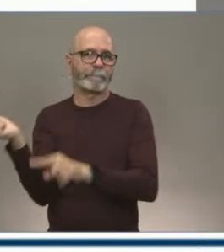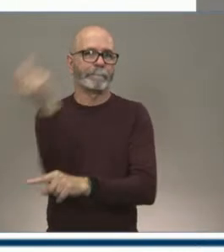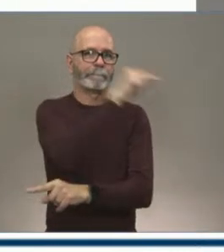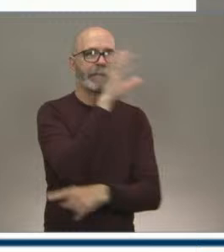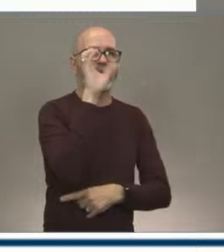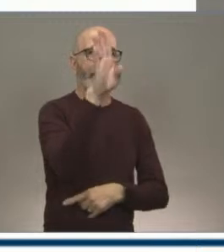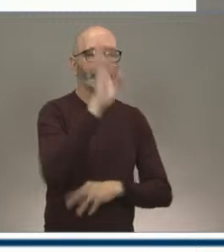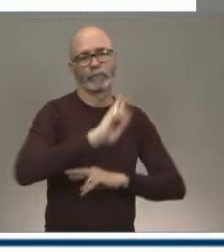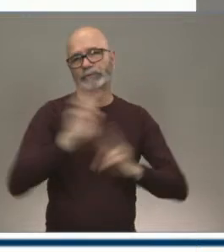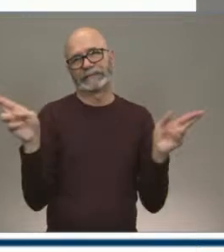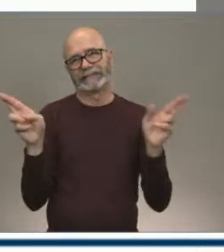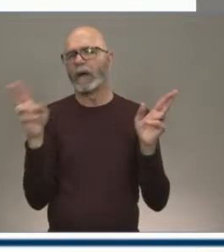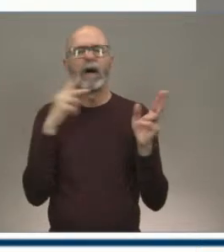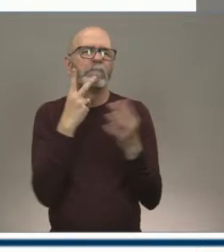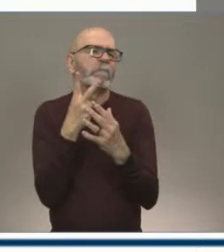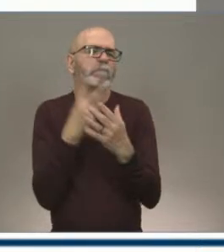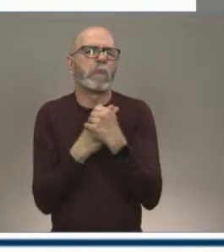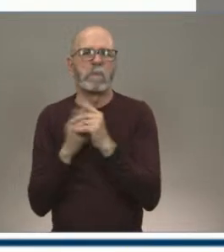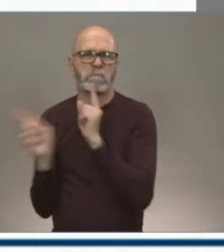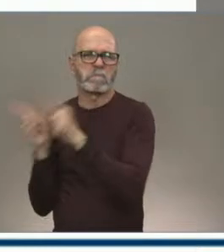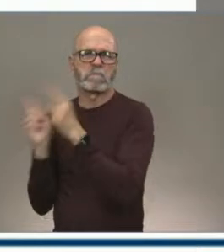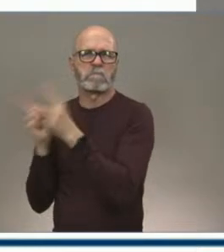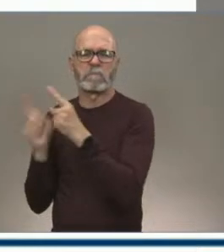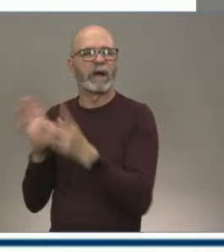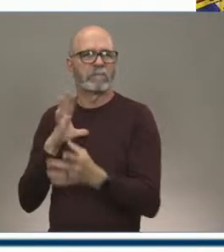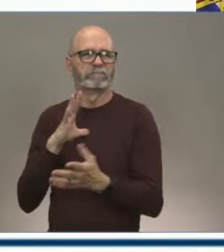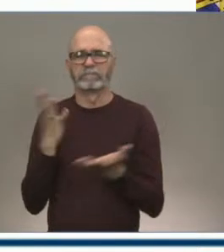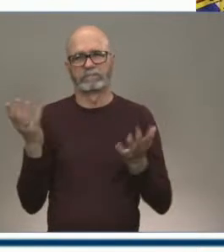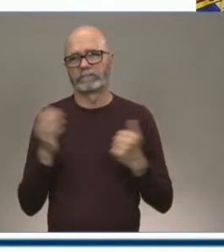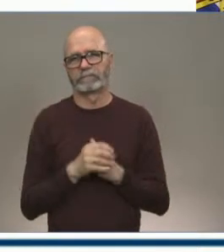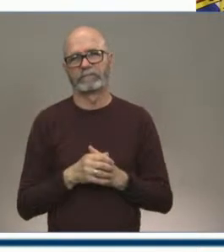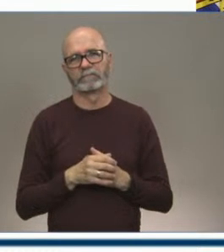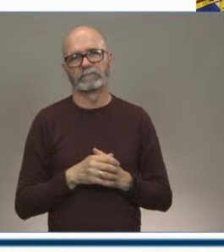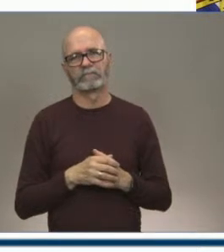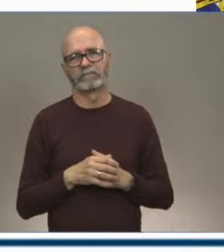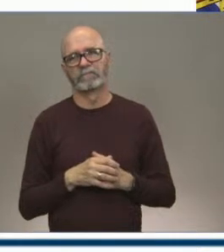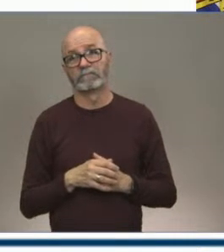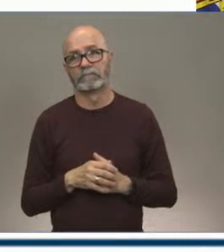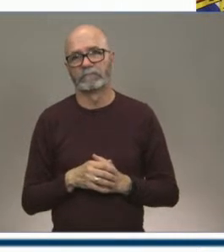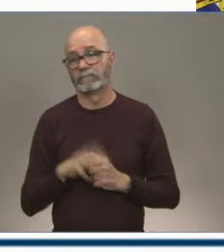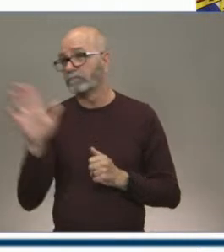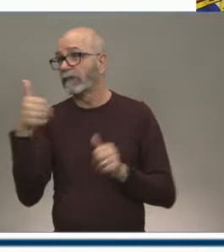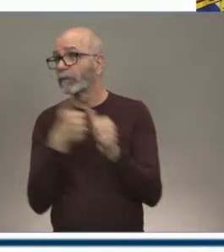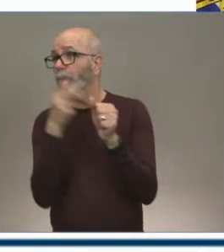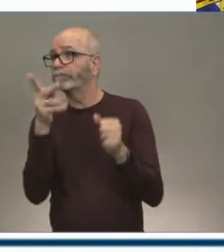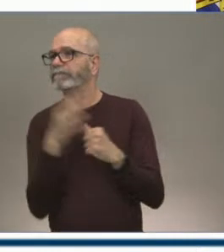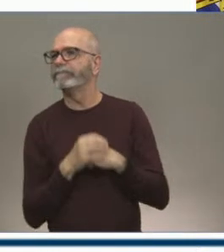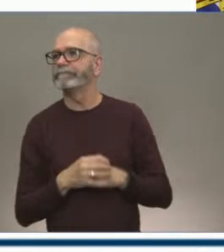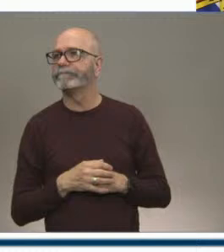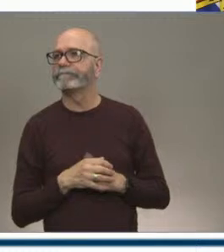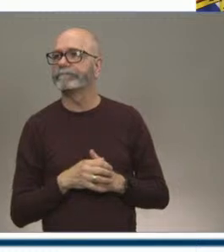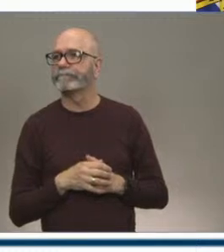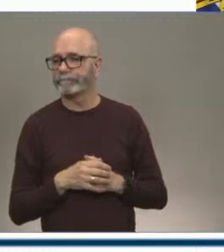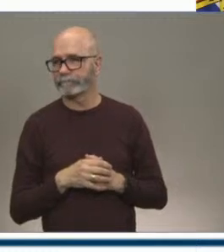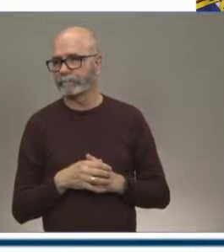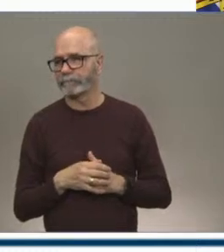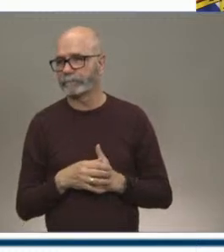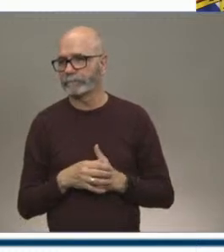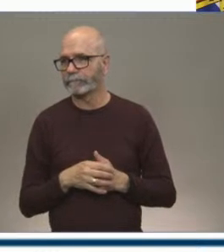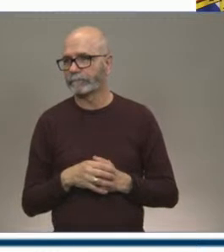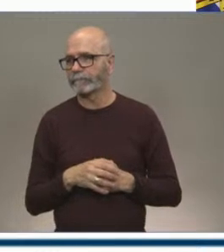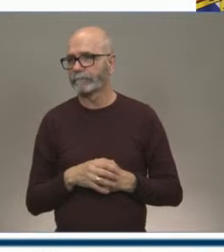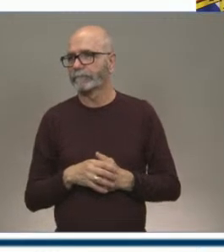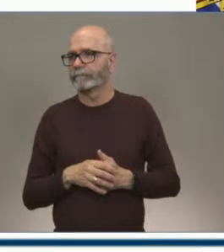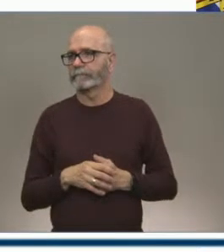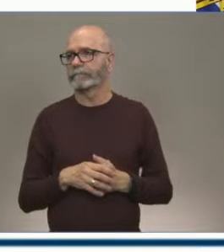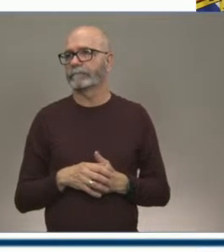rapid tests and the PCR swabs. Go ahead with your follow-up, Marie-Eve. And I was also wondering,